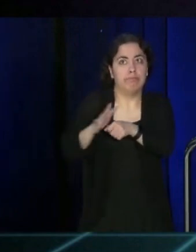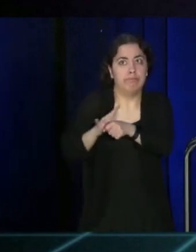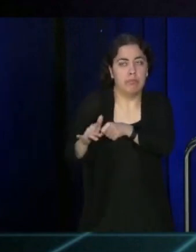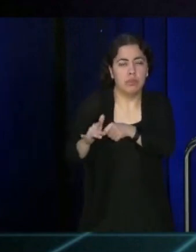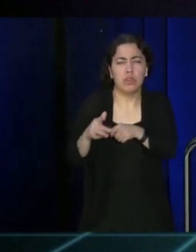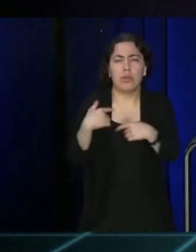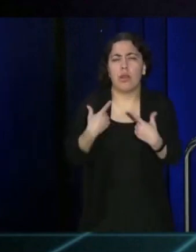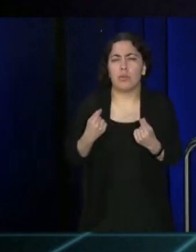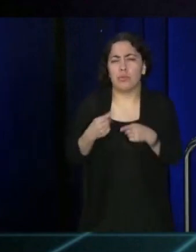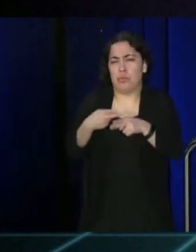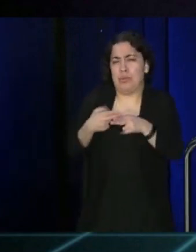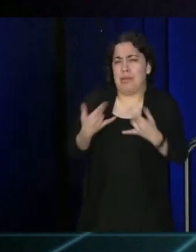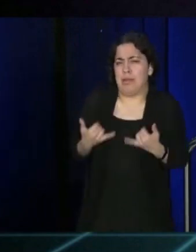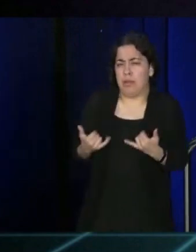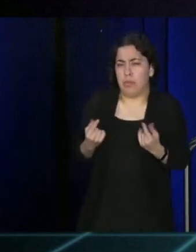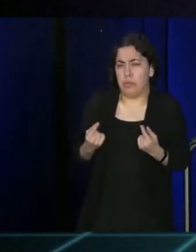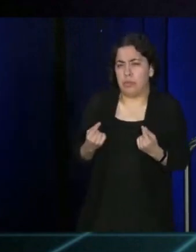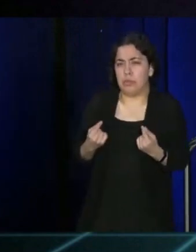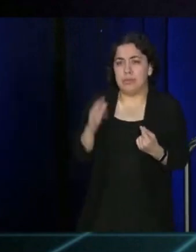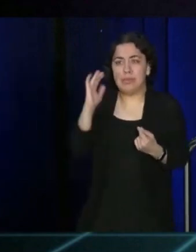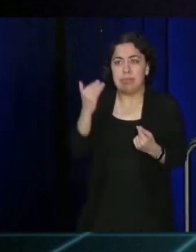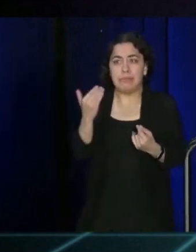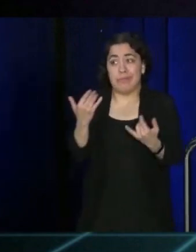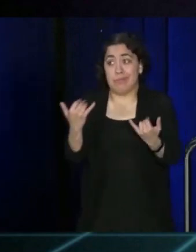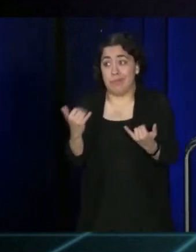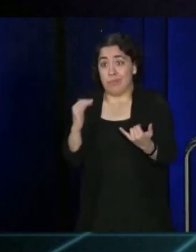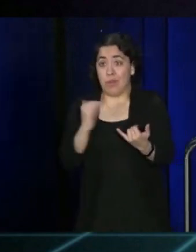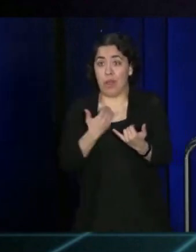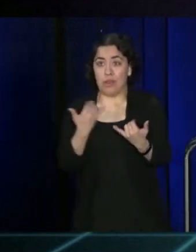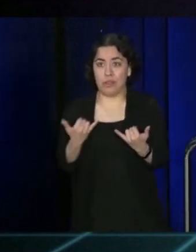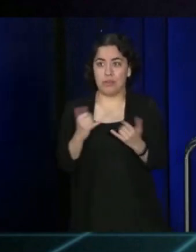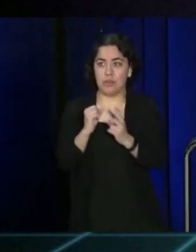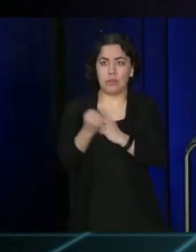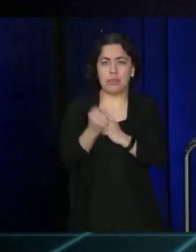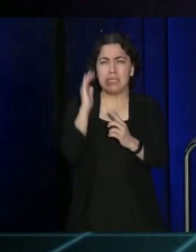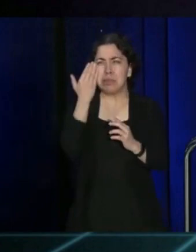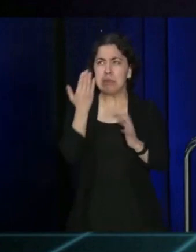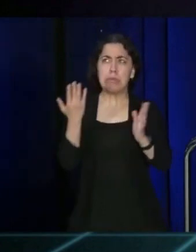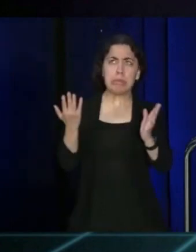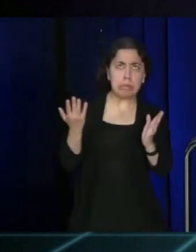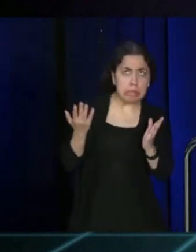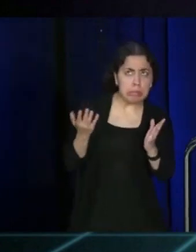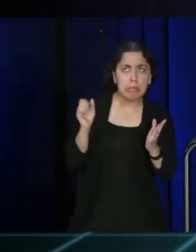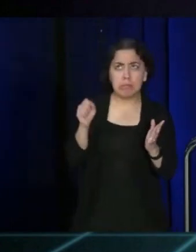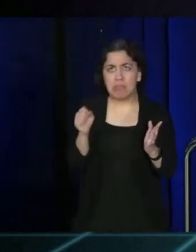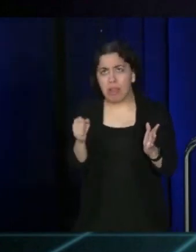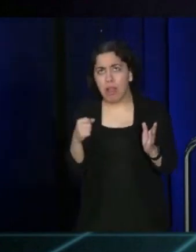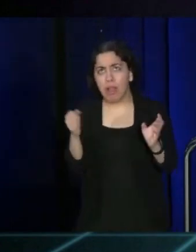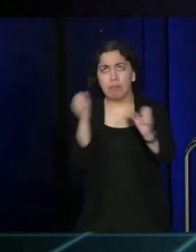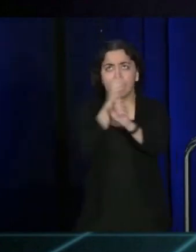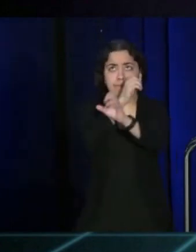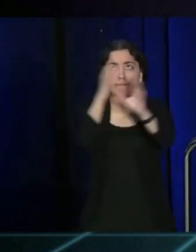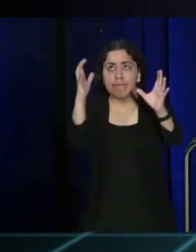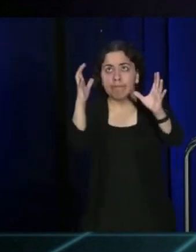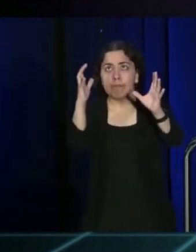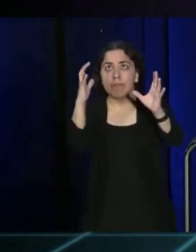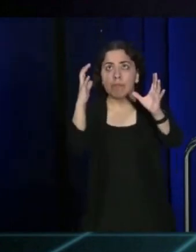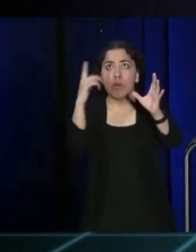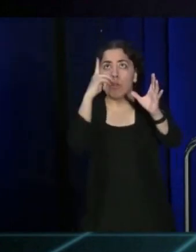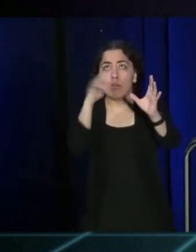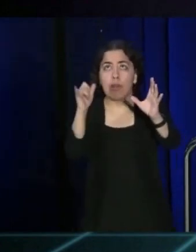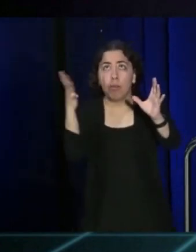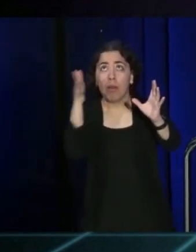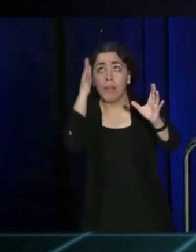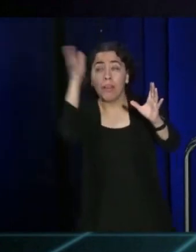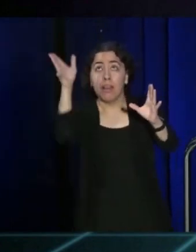that we find ourselves in a lot, is yeah, I can see what the awesome finished place would be, but